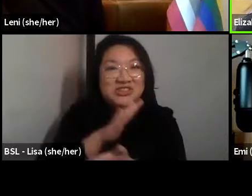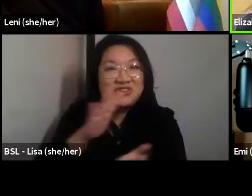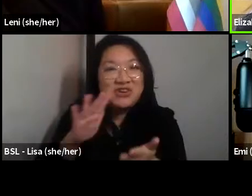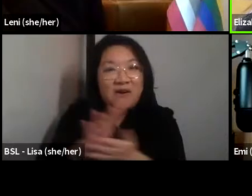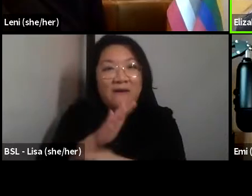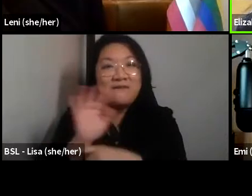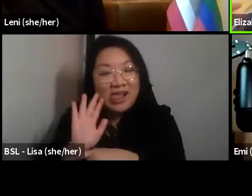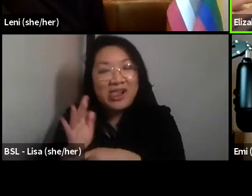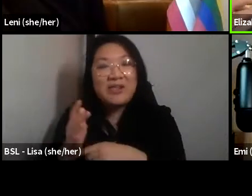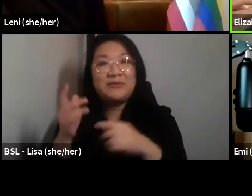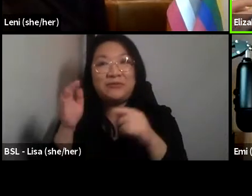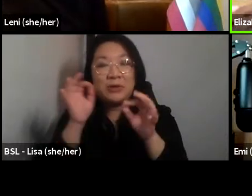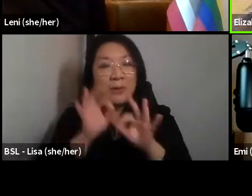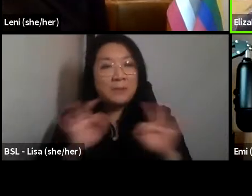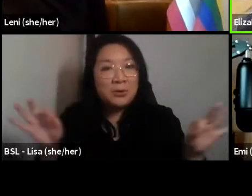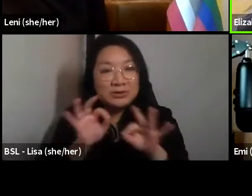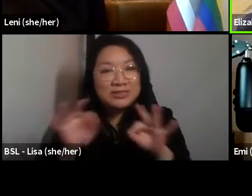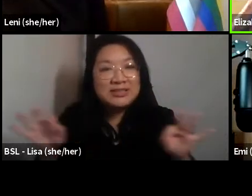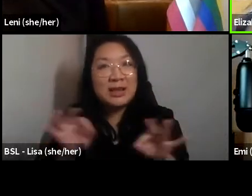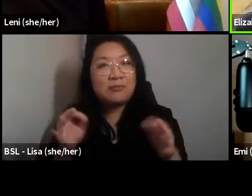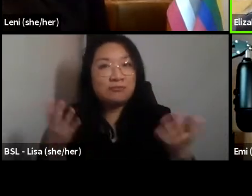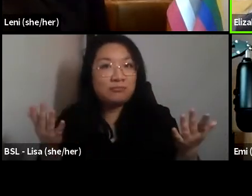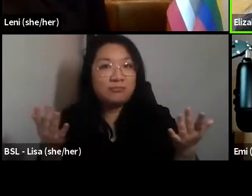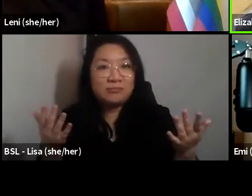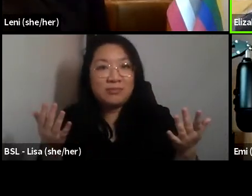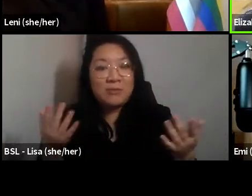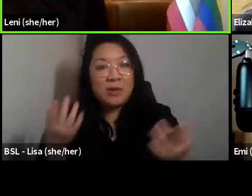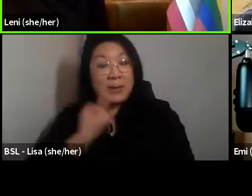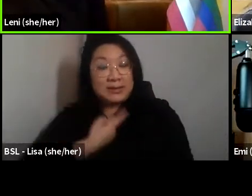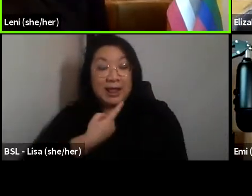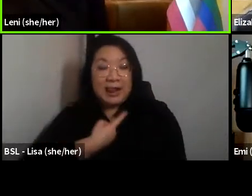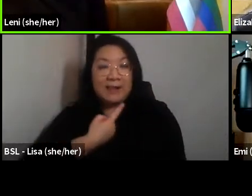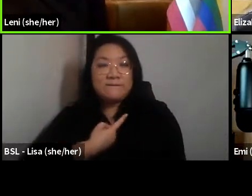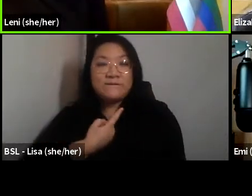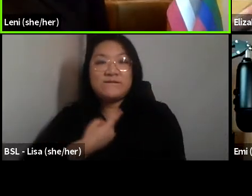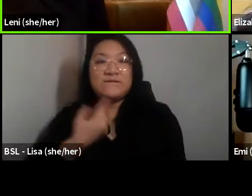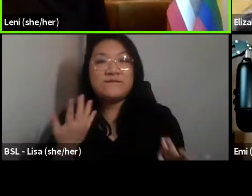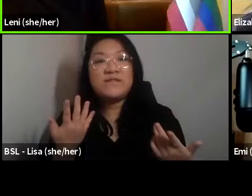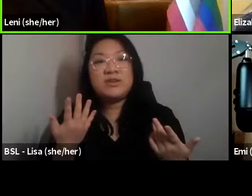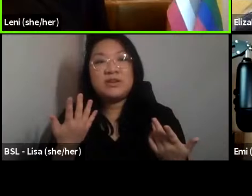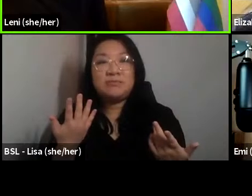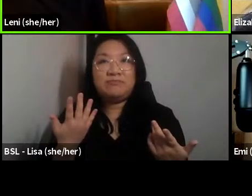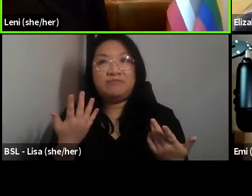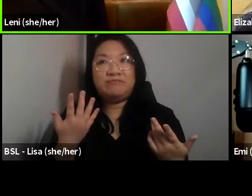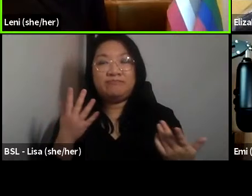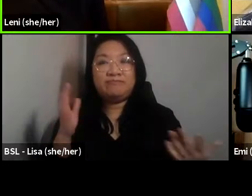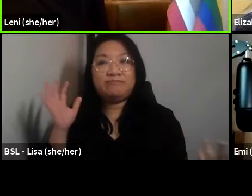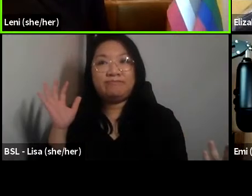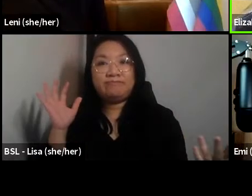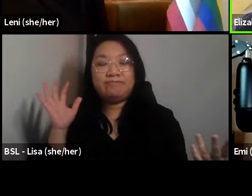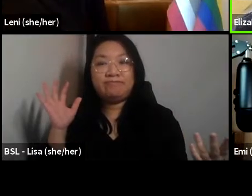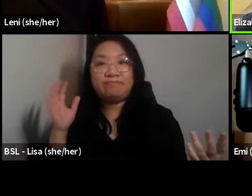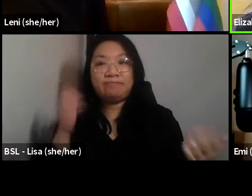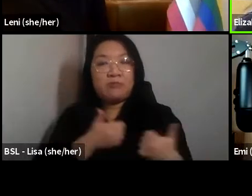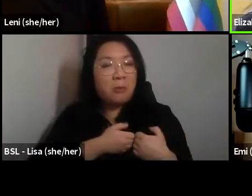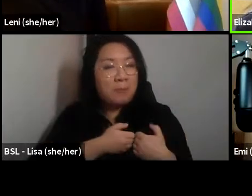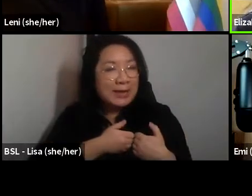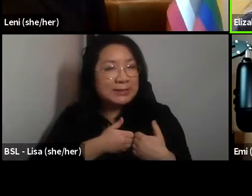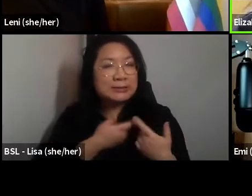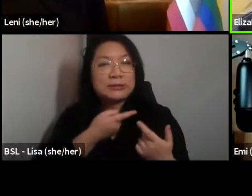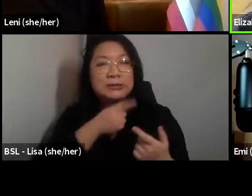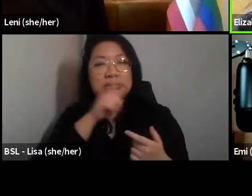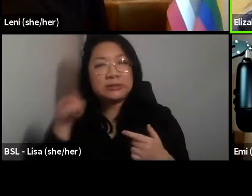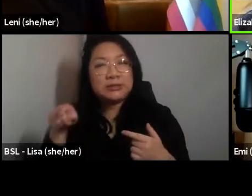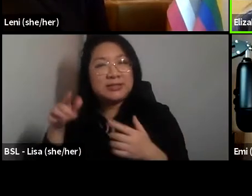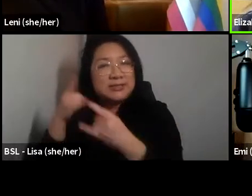etc. But in myself, there's just no connection between romance and sex.